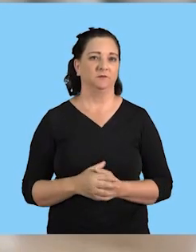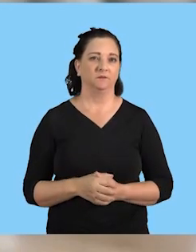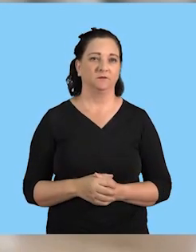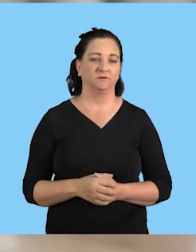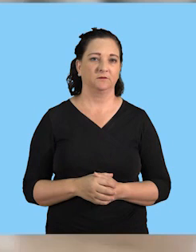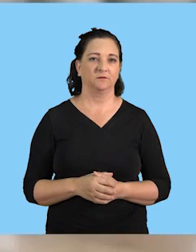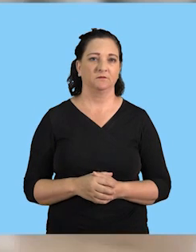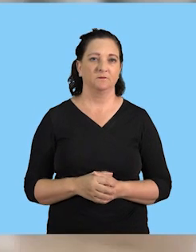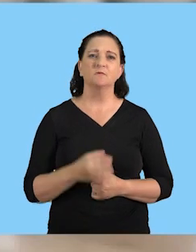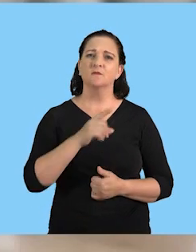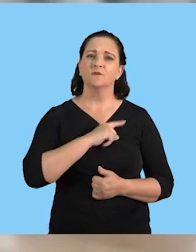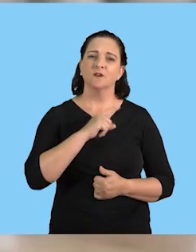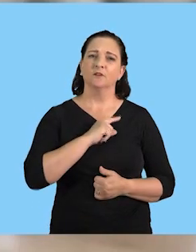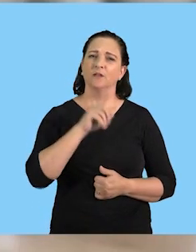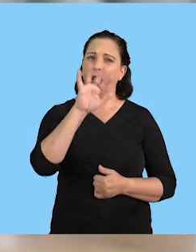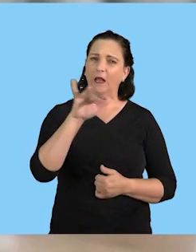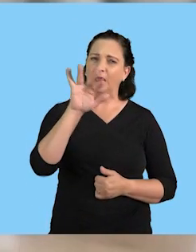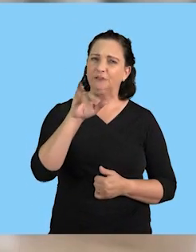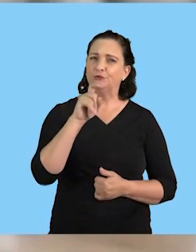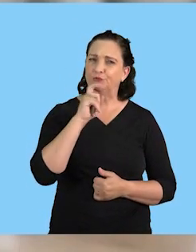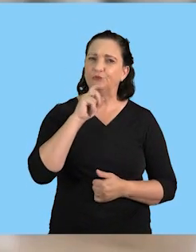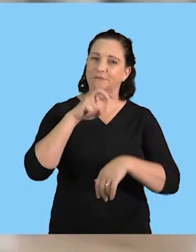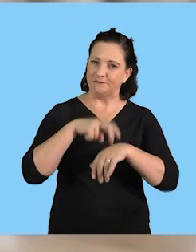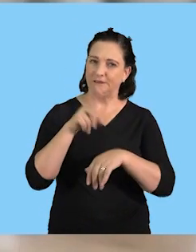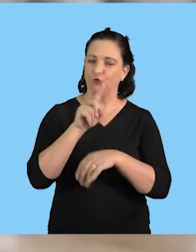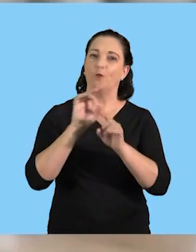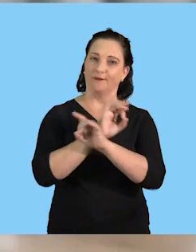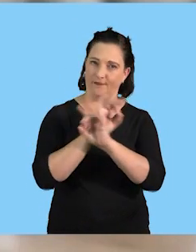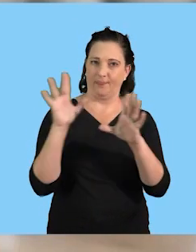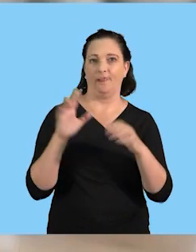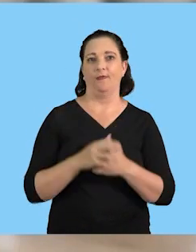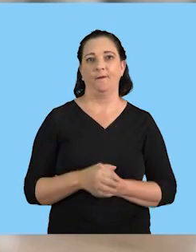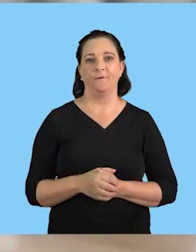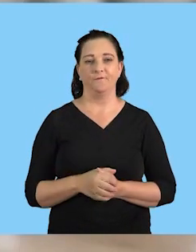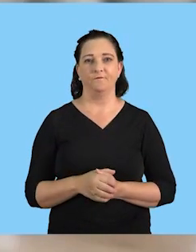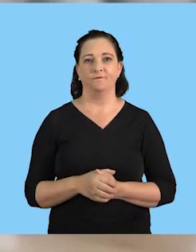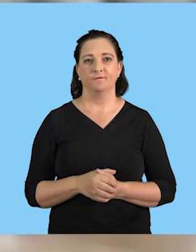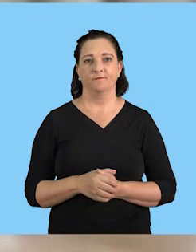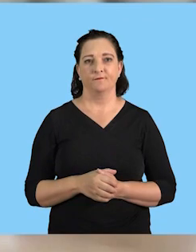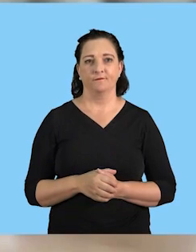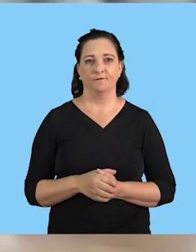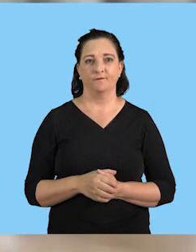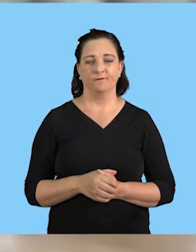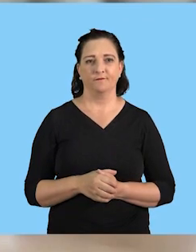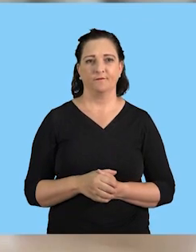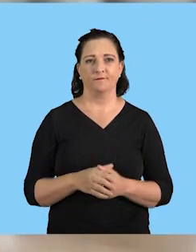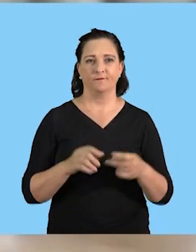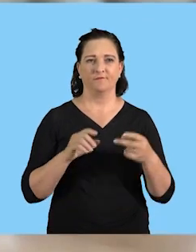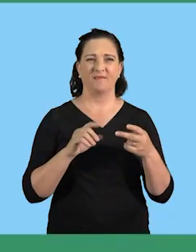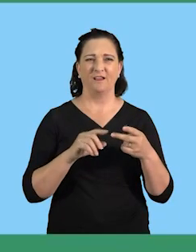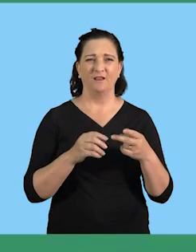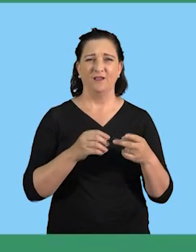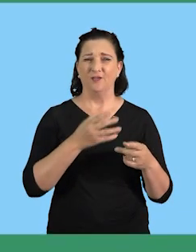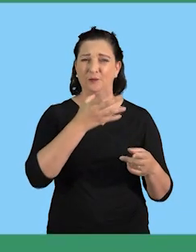So whatever the lettering, it needs to be clear and appropriate from a distance. It should not have